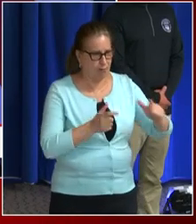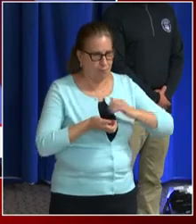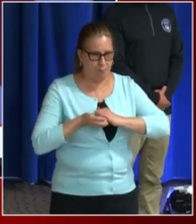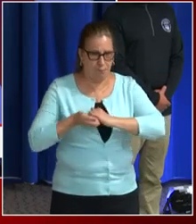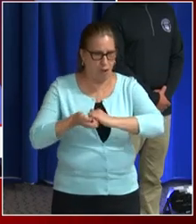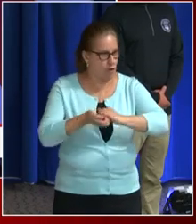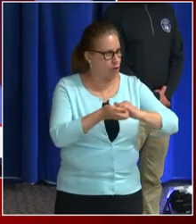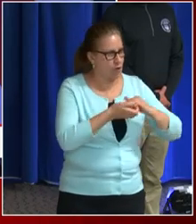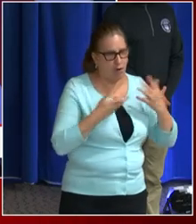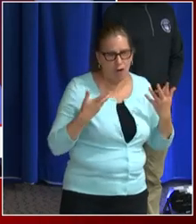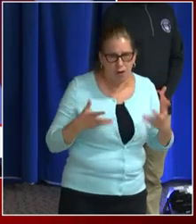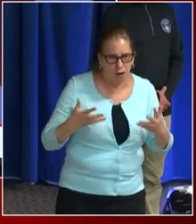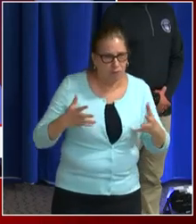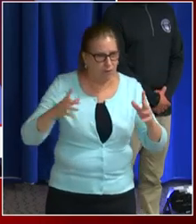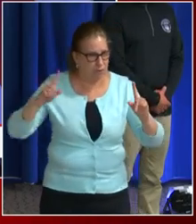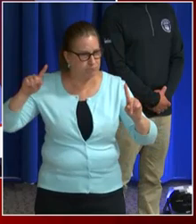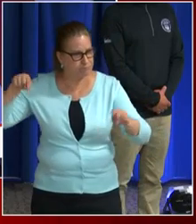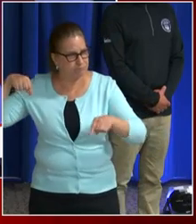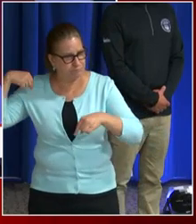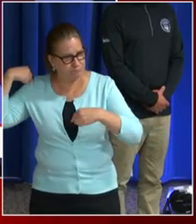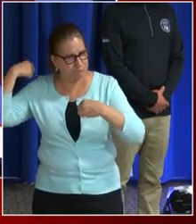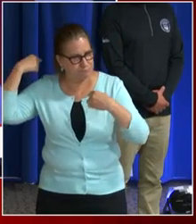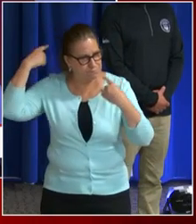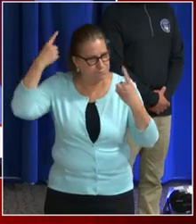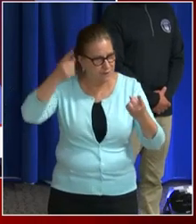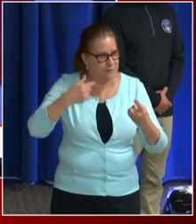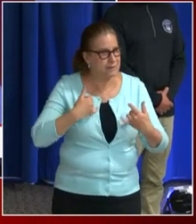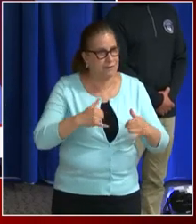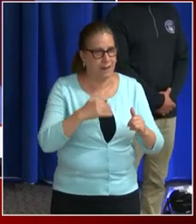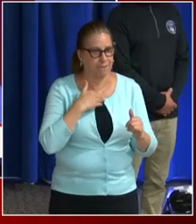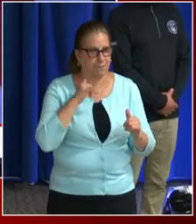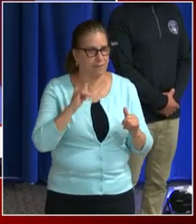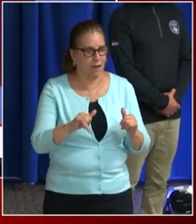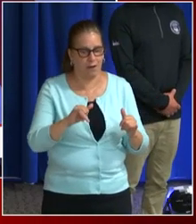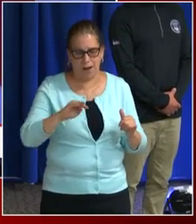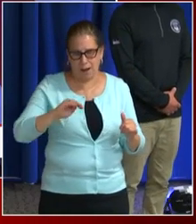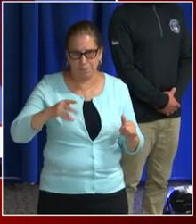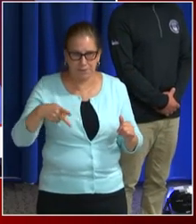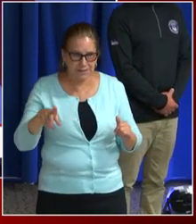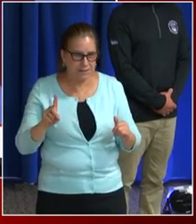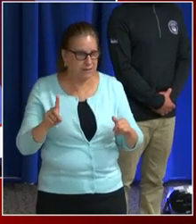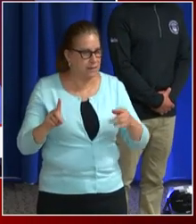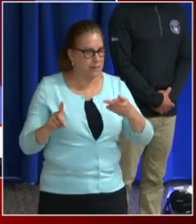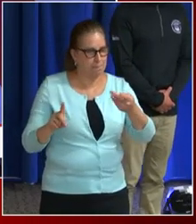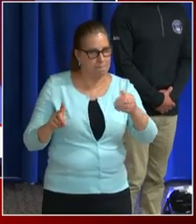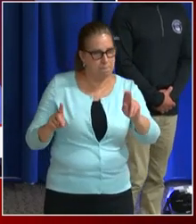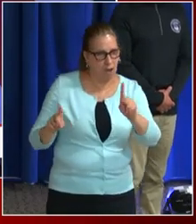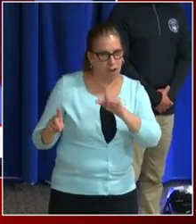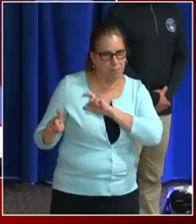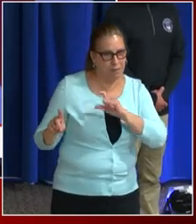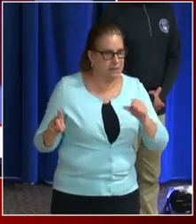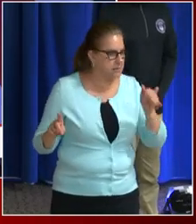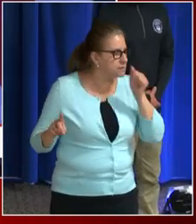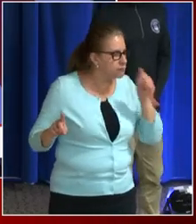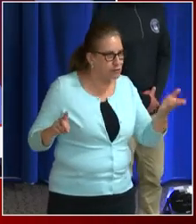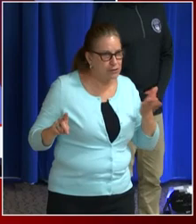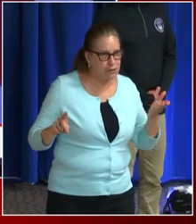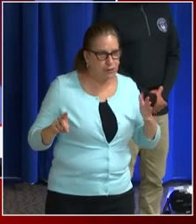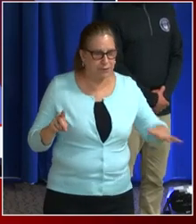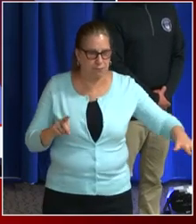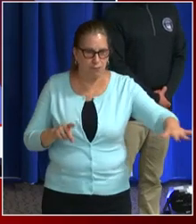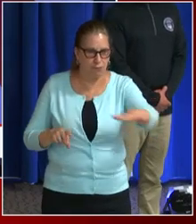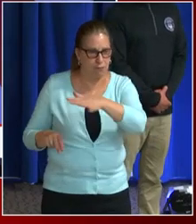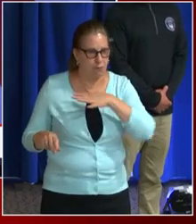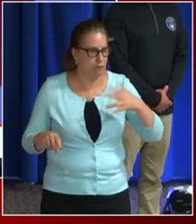are gone, we're going to have Metro MPD and Park Police and Secret Service are going to be working together in our city. But